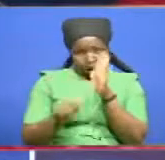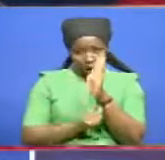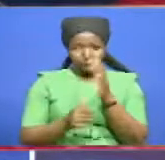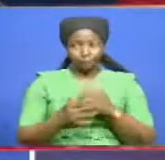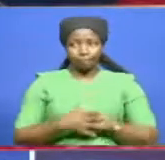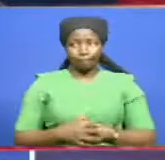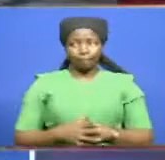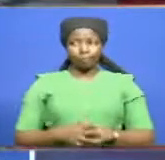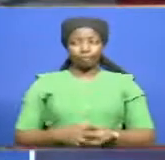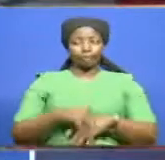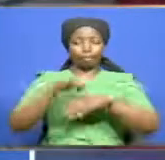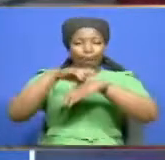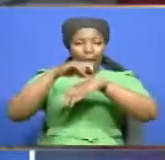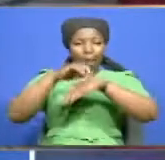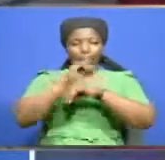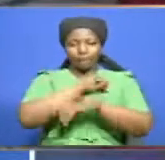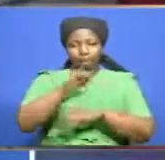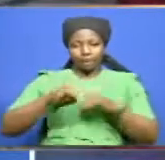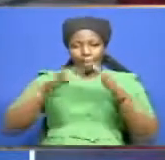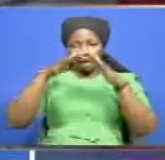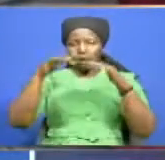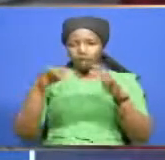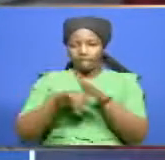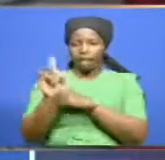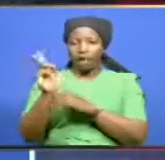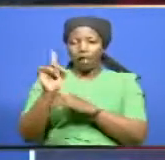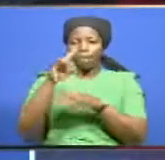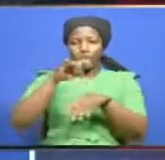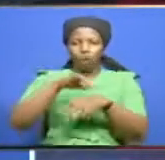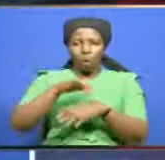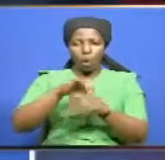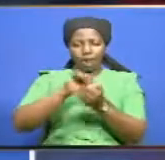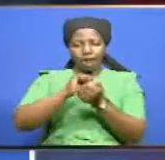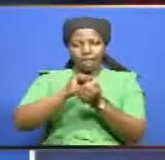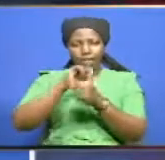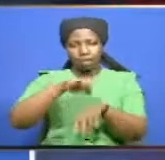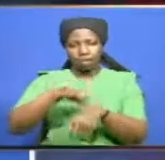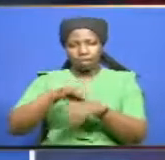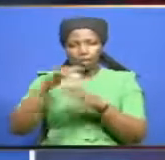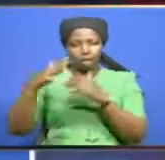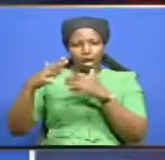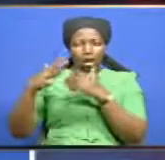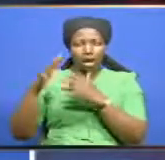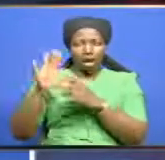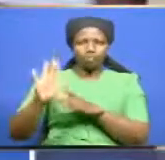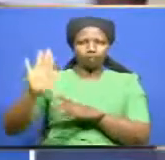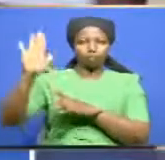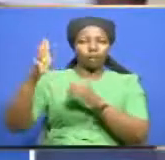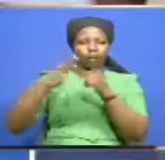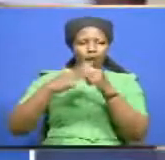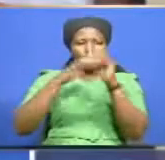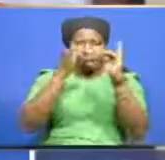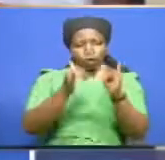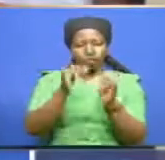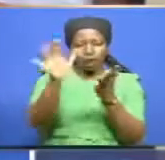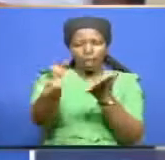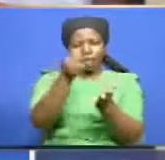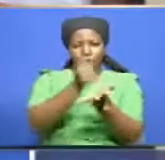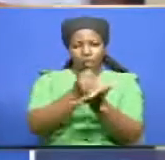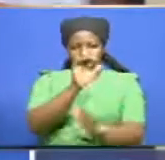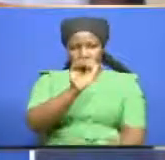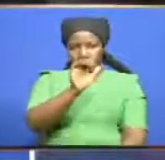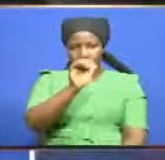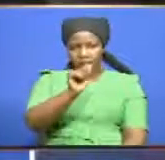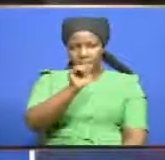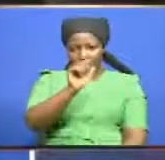Speaking at State House Nairobi on Friday during the swearing of 9 newly appointed Chief Administrative Secretaries, President Uhuru Kenyatta